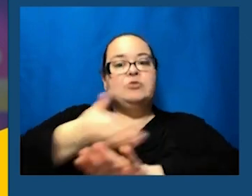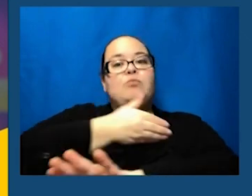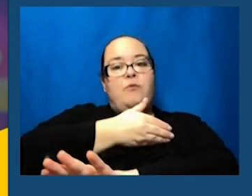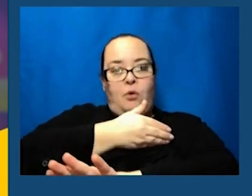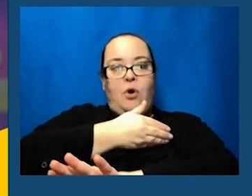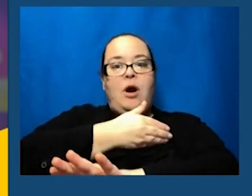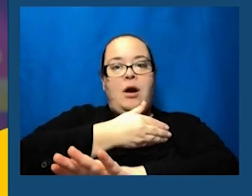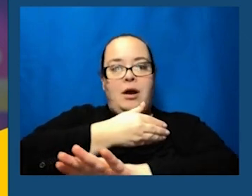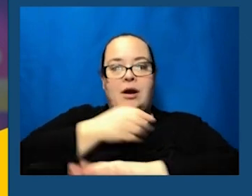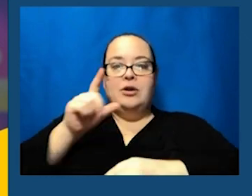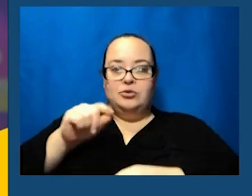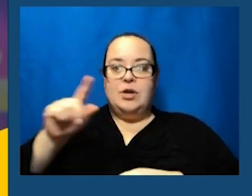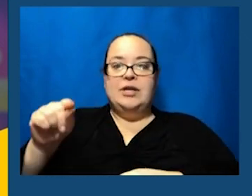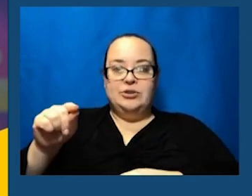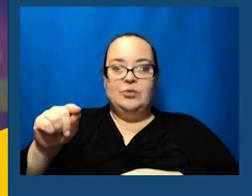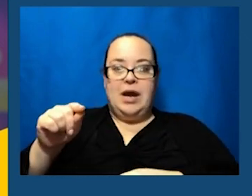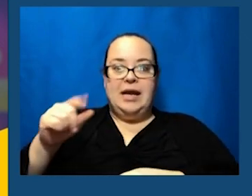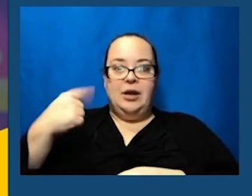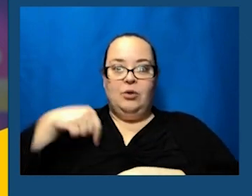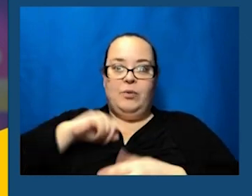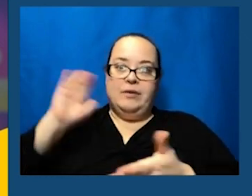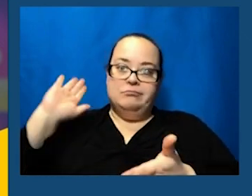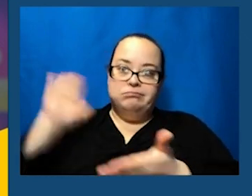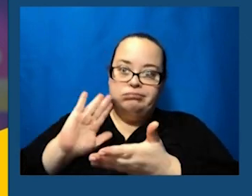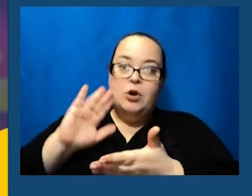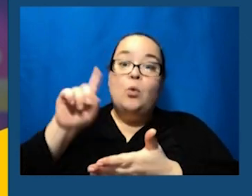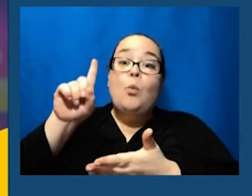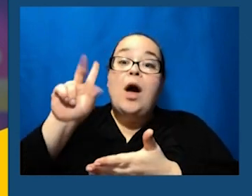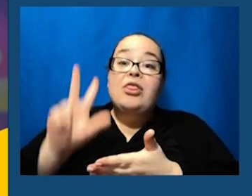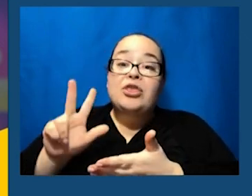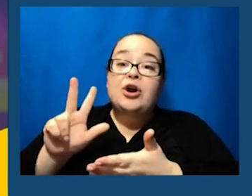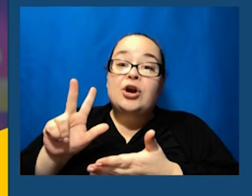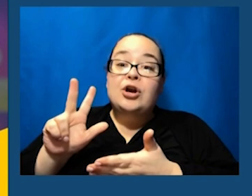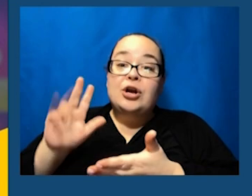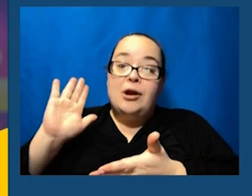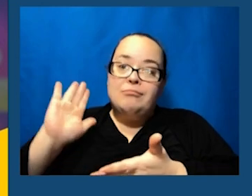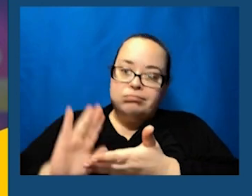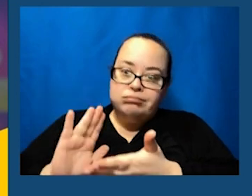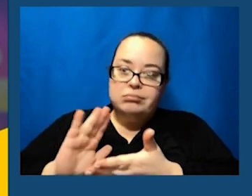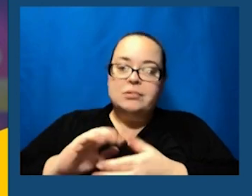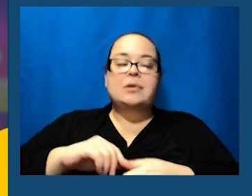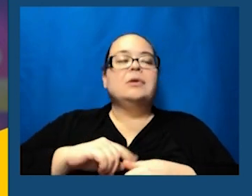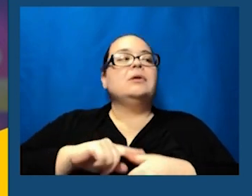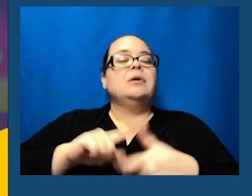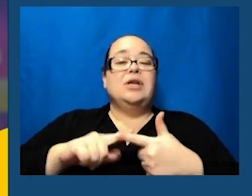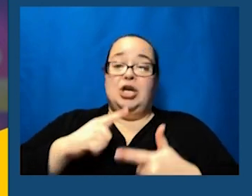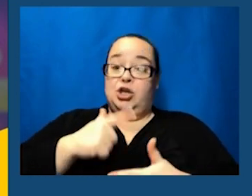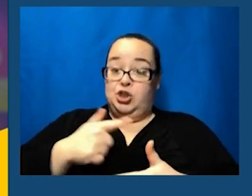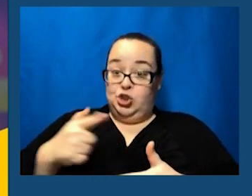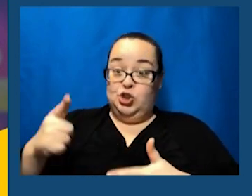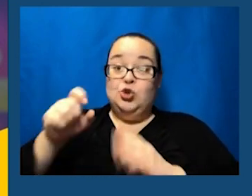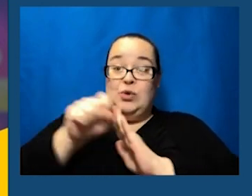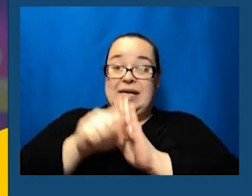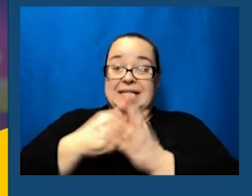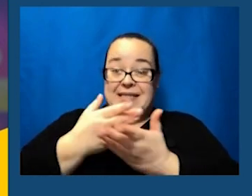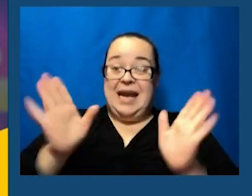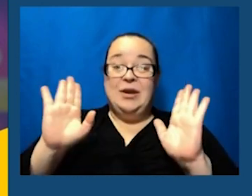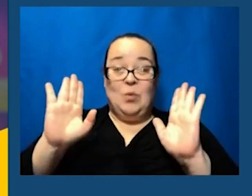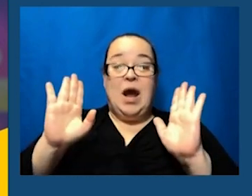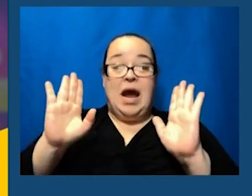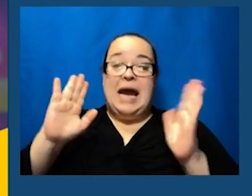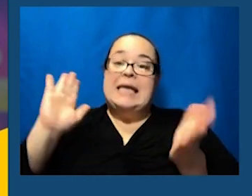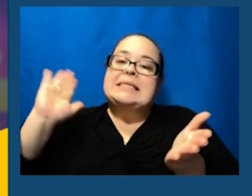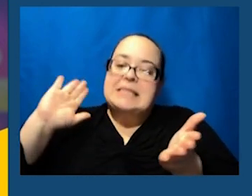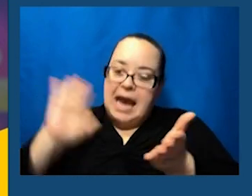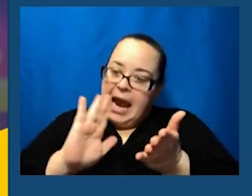violence, down by 1/3 statewide. Shootings statewide are down. We always have a few incidences that are deeply troubling, but we're